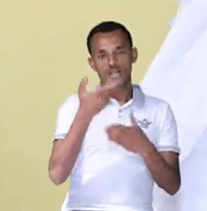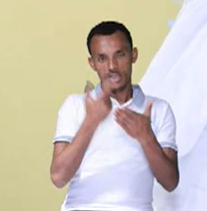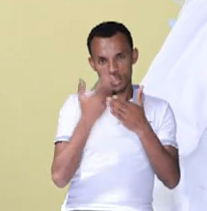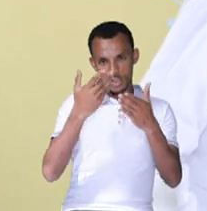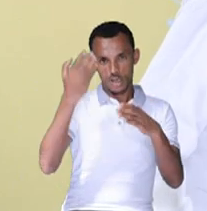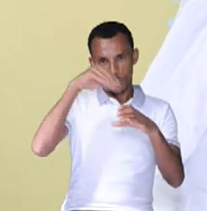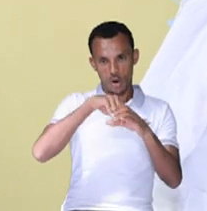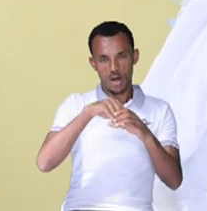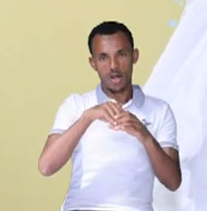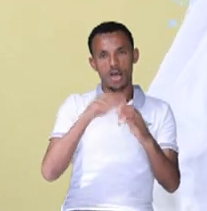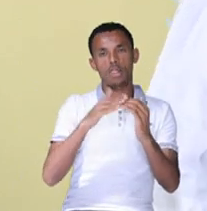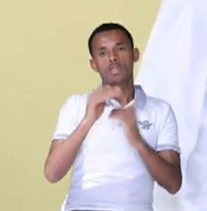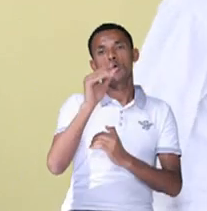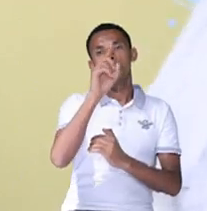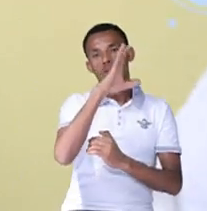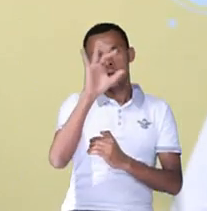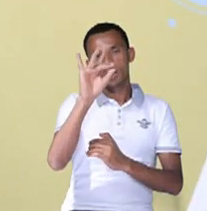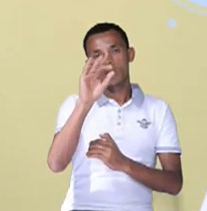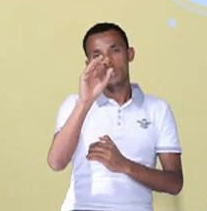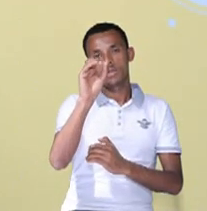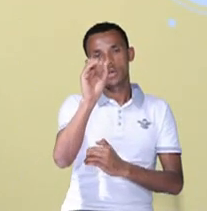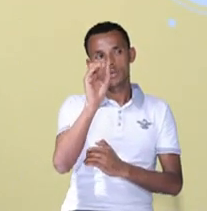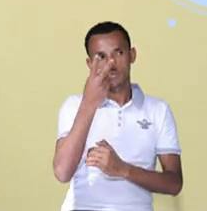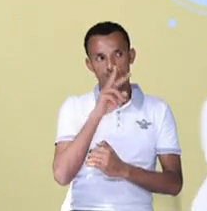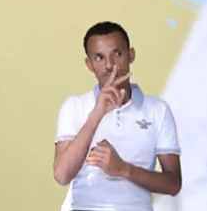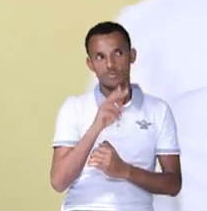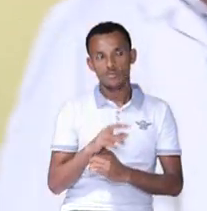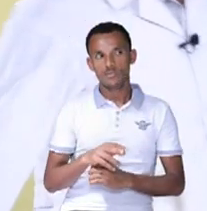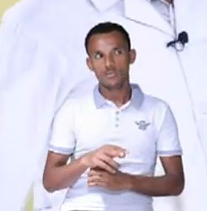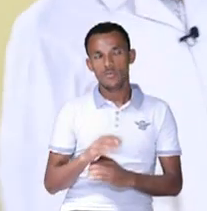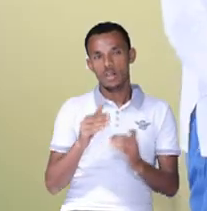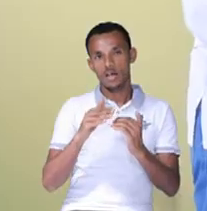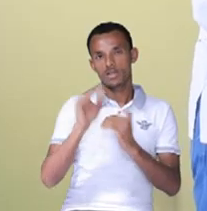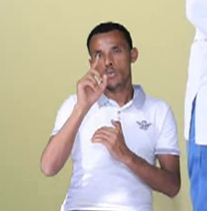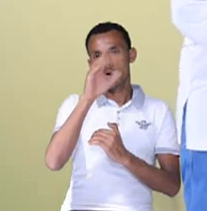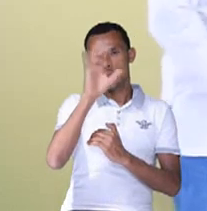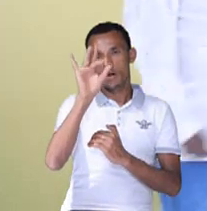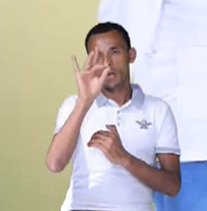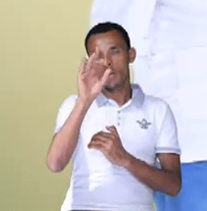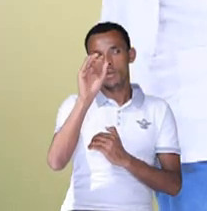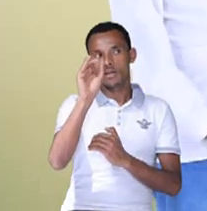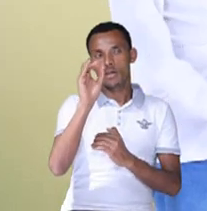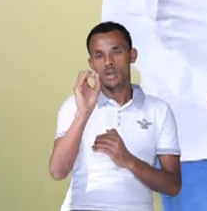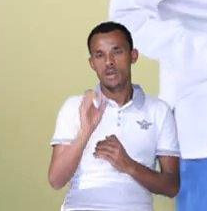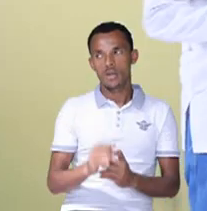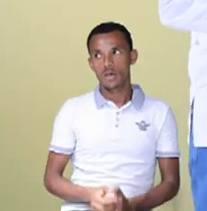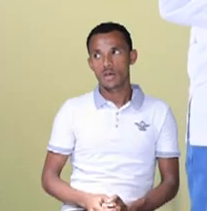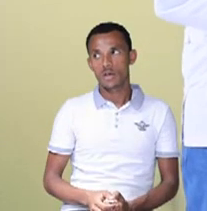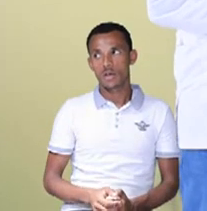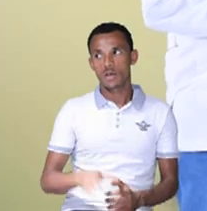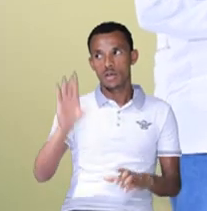was inward is greater than 180 degrees. This one is greater than 180 degrees.